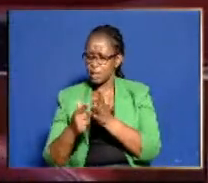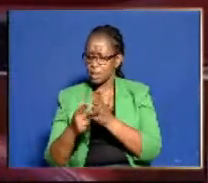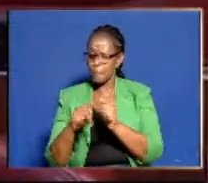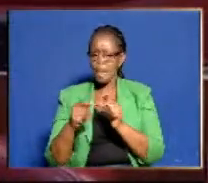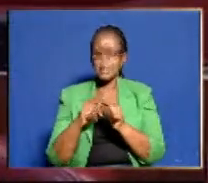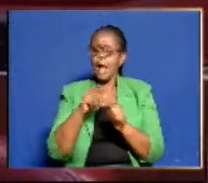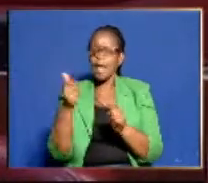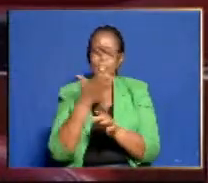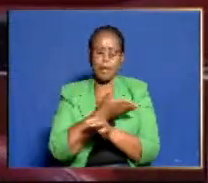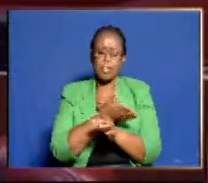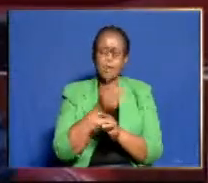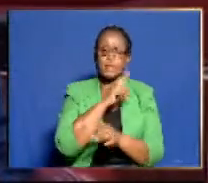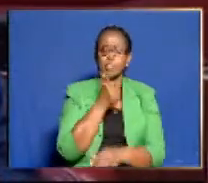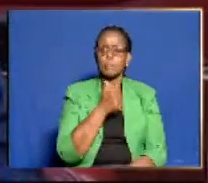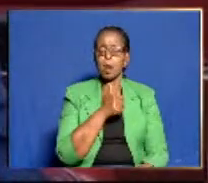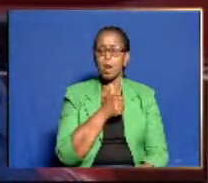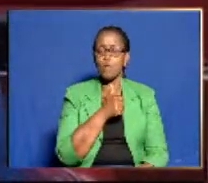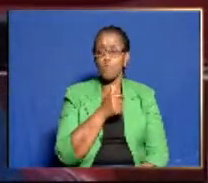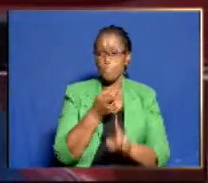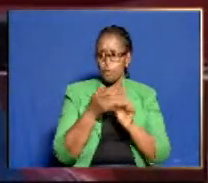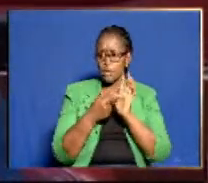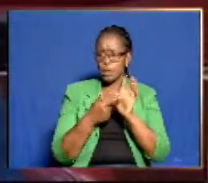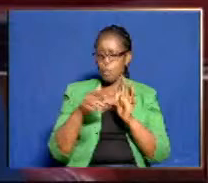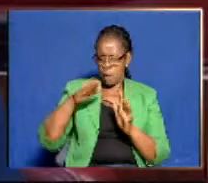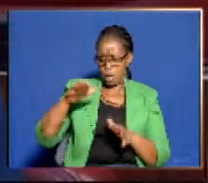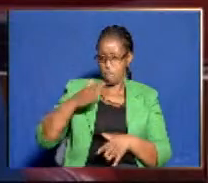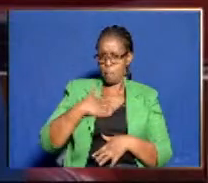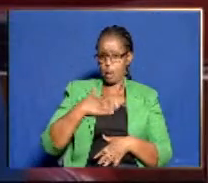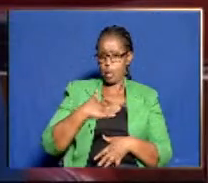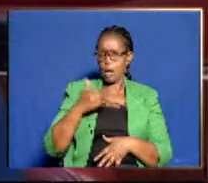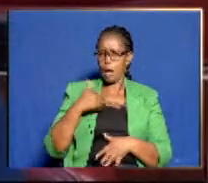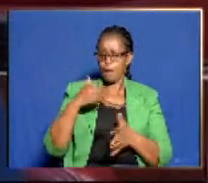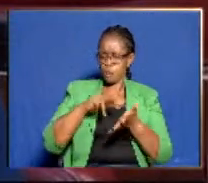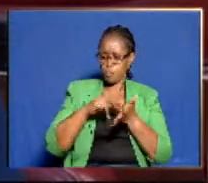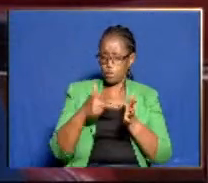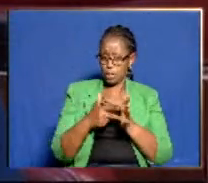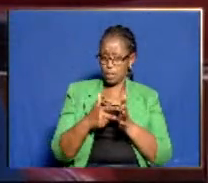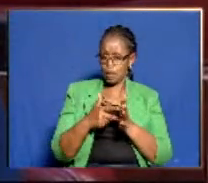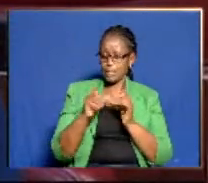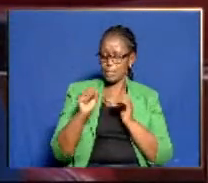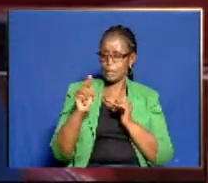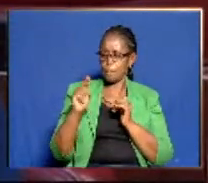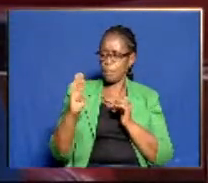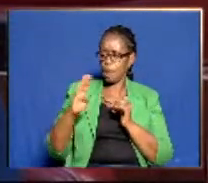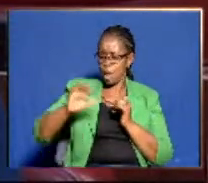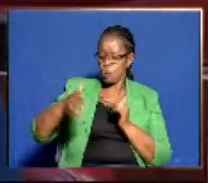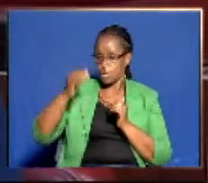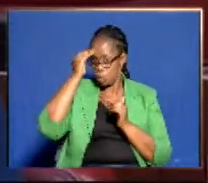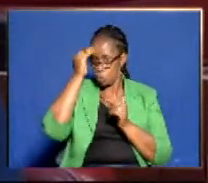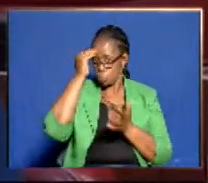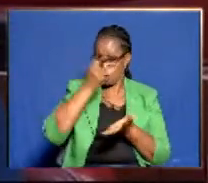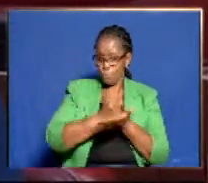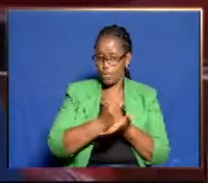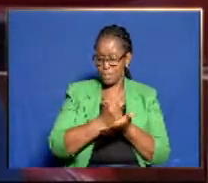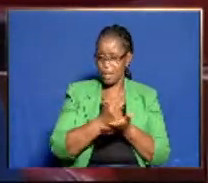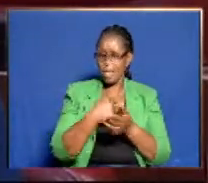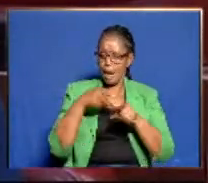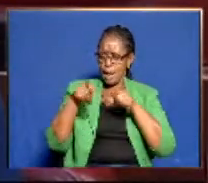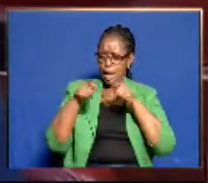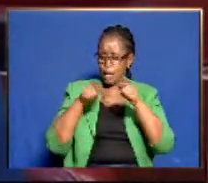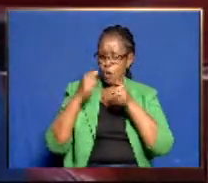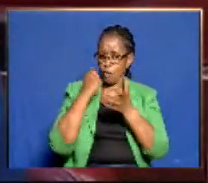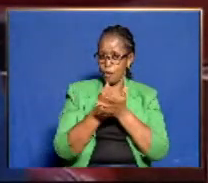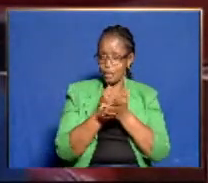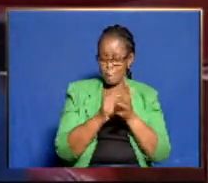Speaker, even in Kisero constituency, we have a project of Sub-County Education Office, Director's Office, which was begun